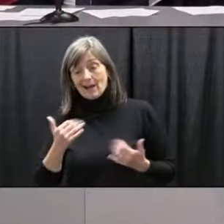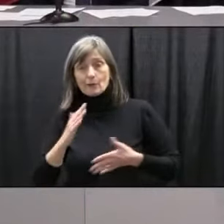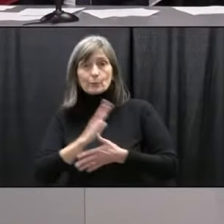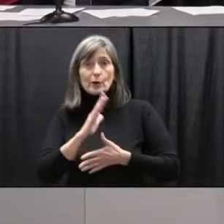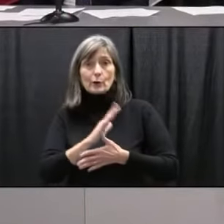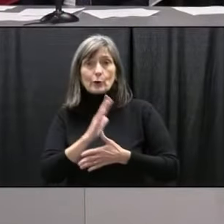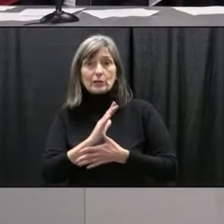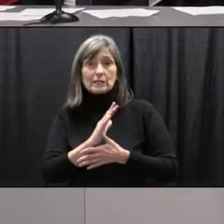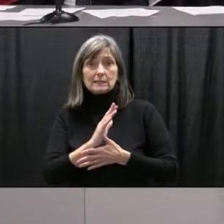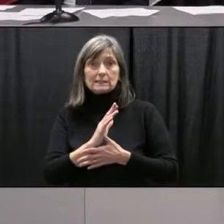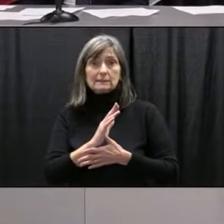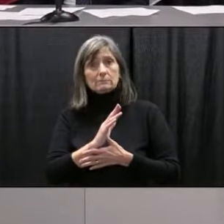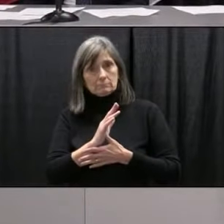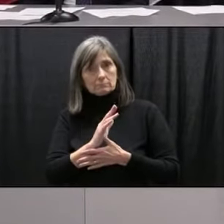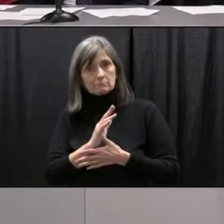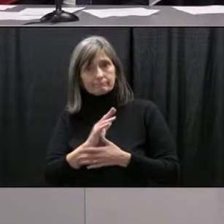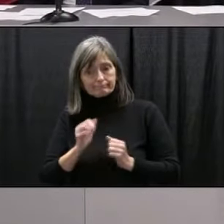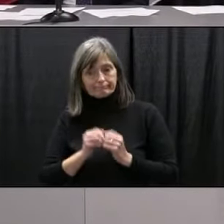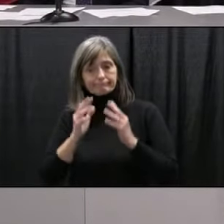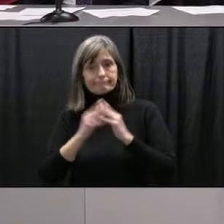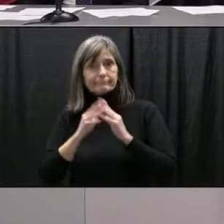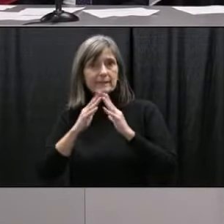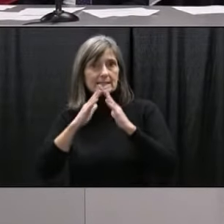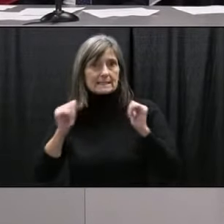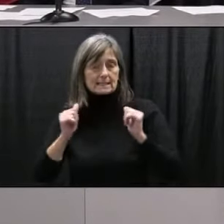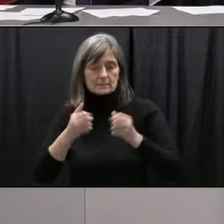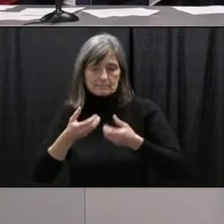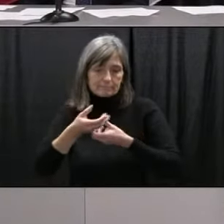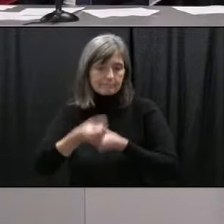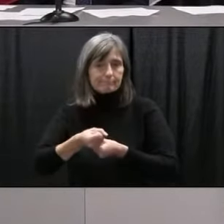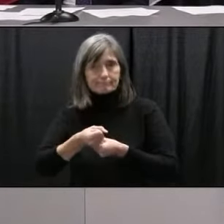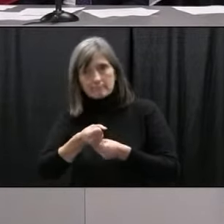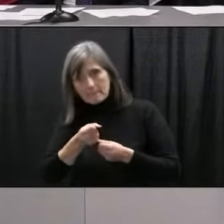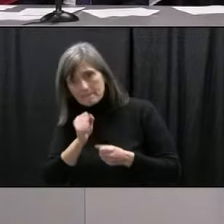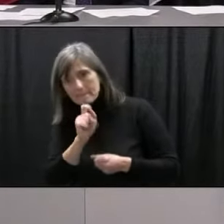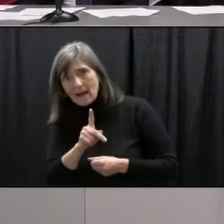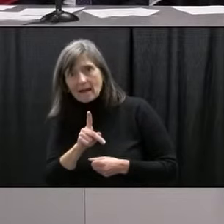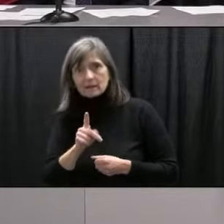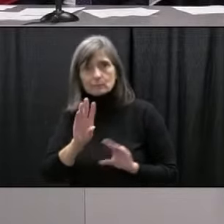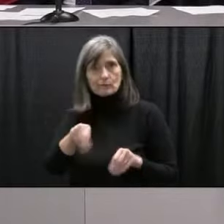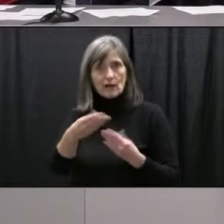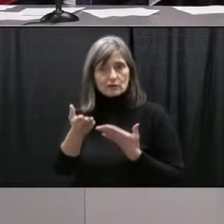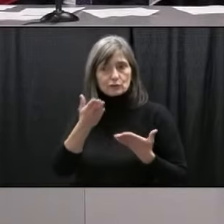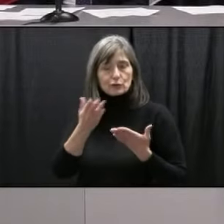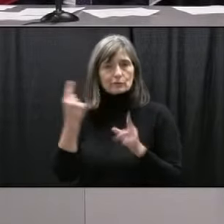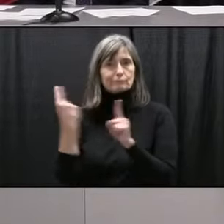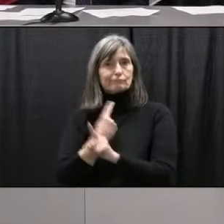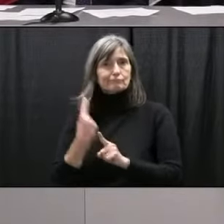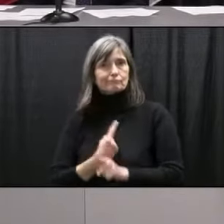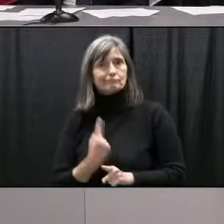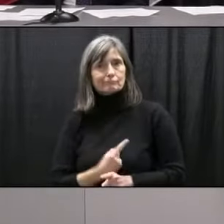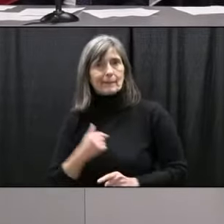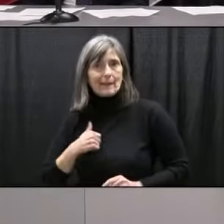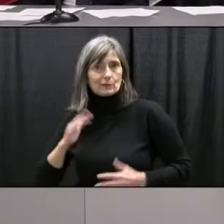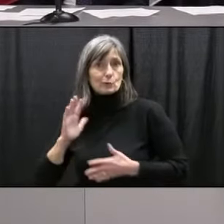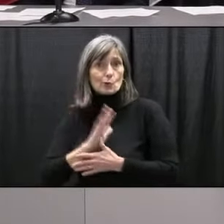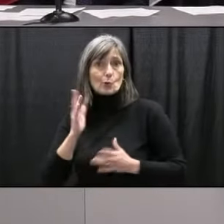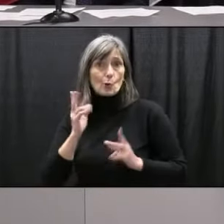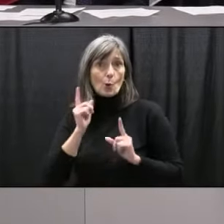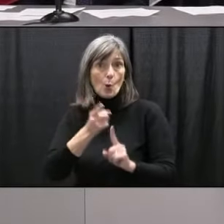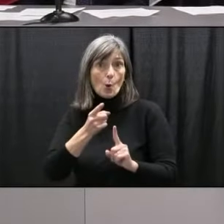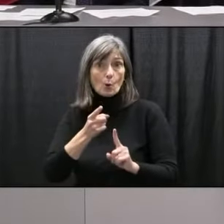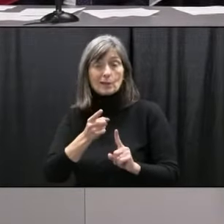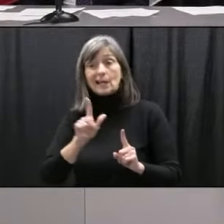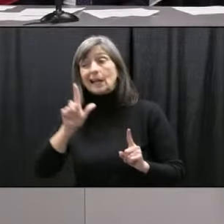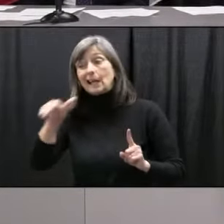in a secure, confident fashion so that people can get the services that they require. And there will be plenty of